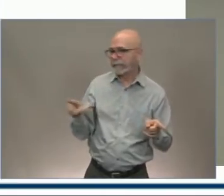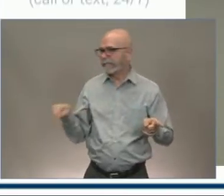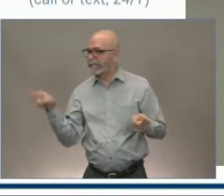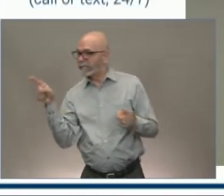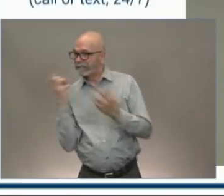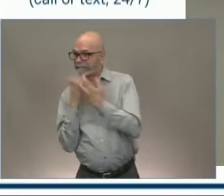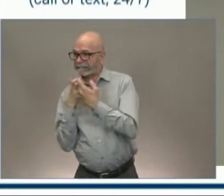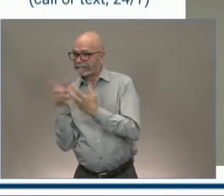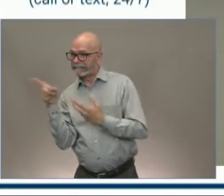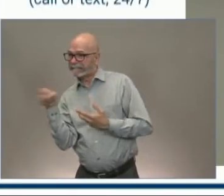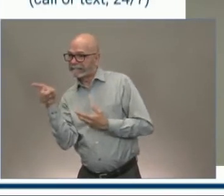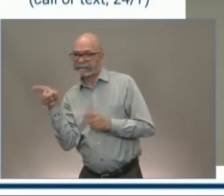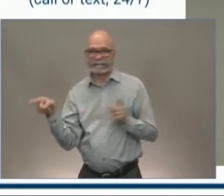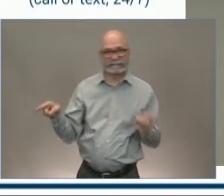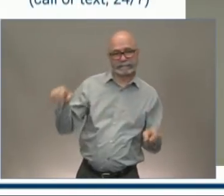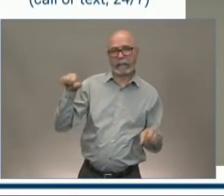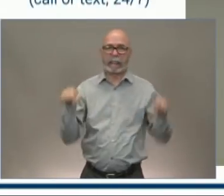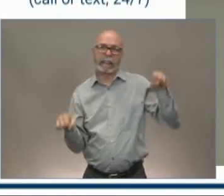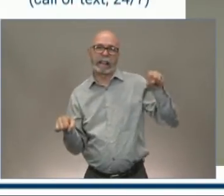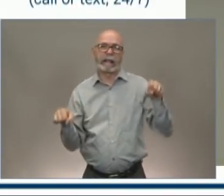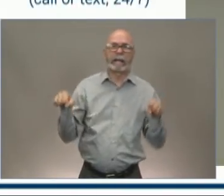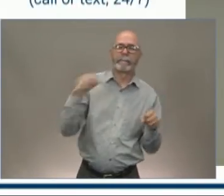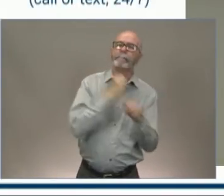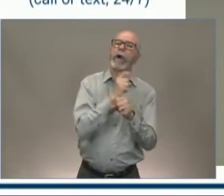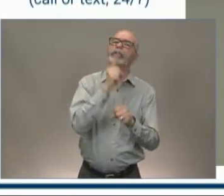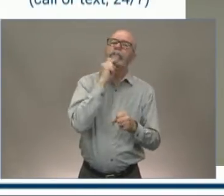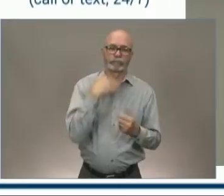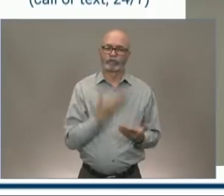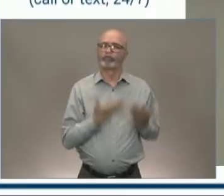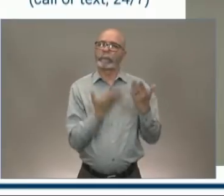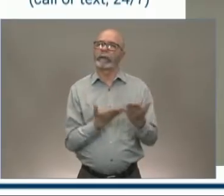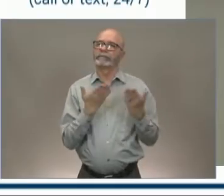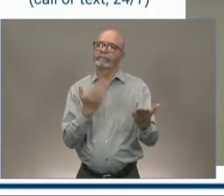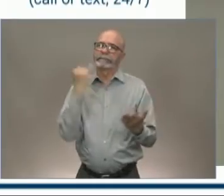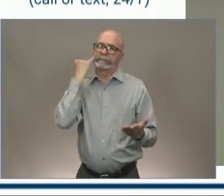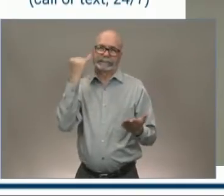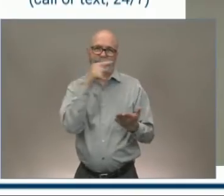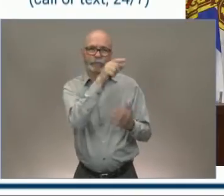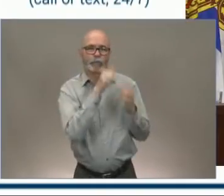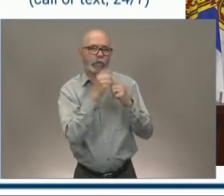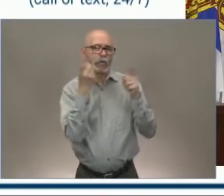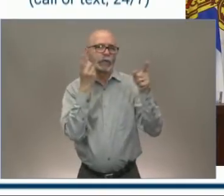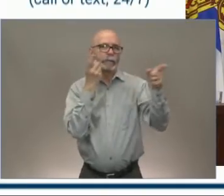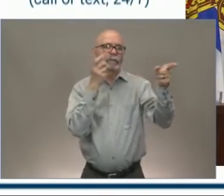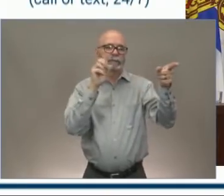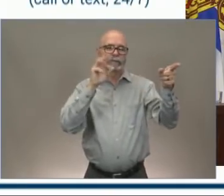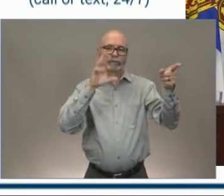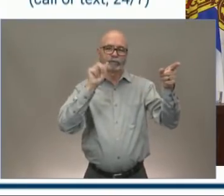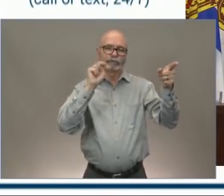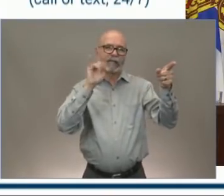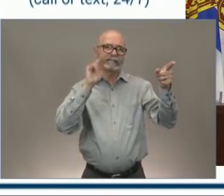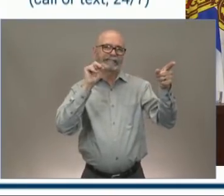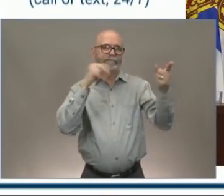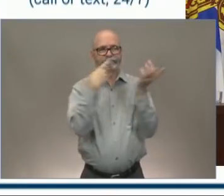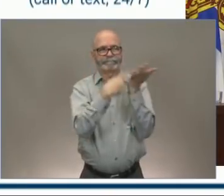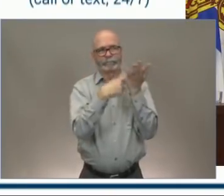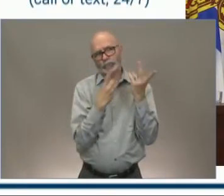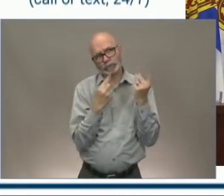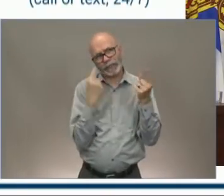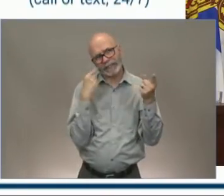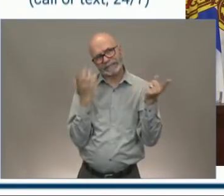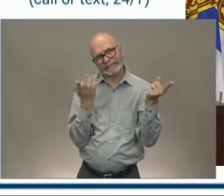that, and we'll be bringing forward recommendations very quickly to the Premier. Next question will go to Keith Doucette with the Canadian Press.